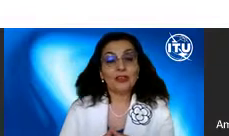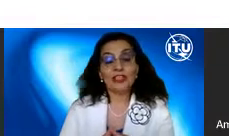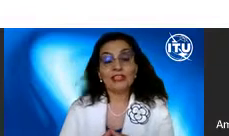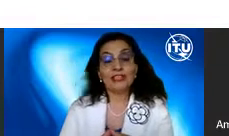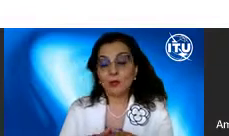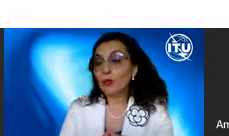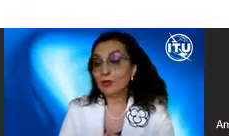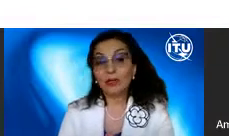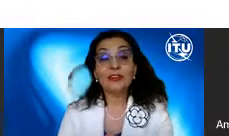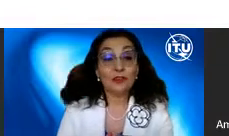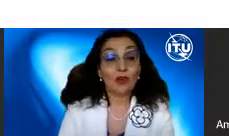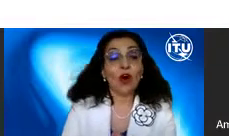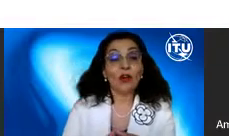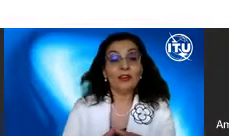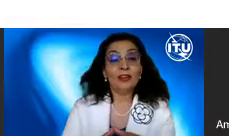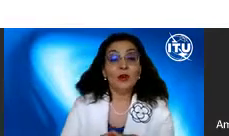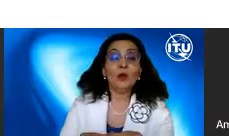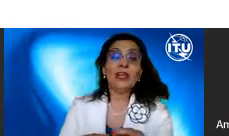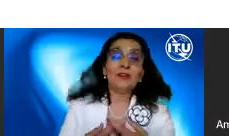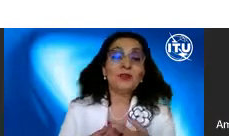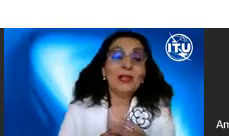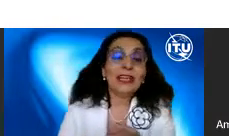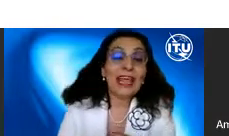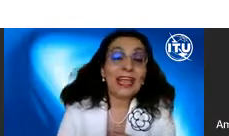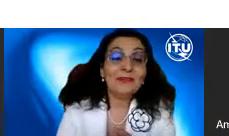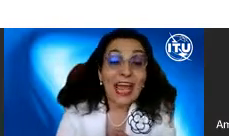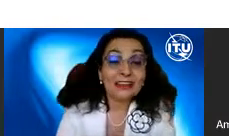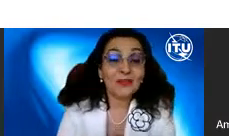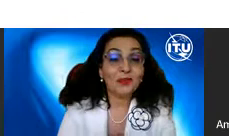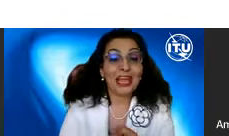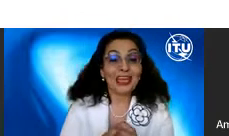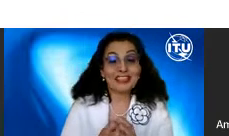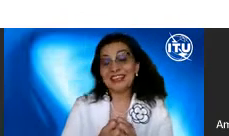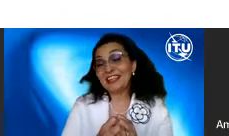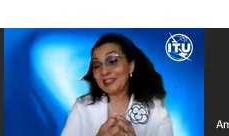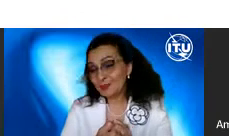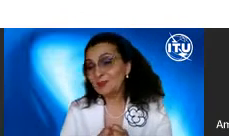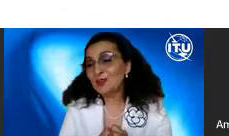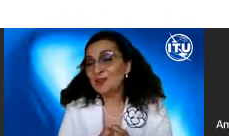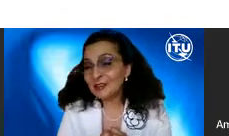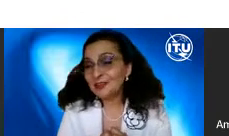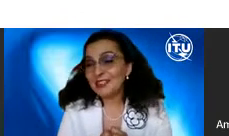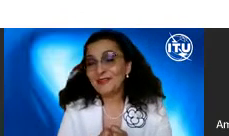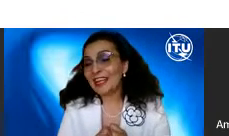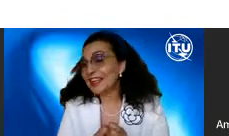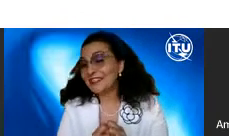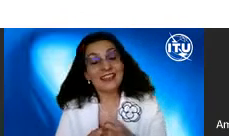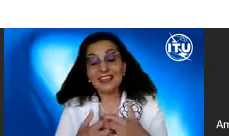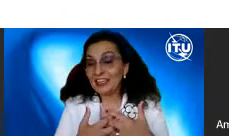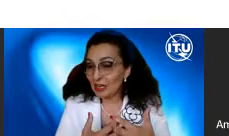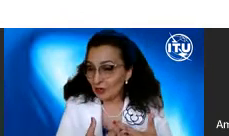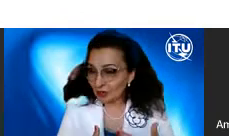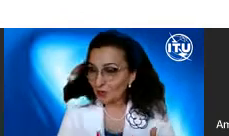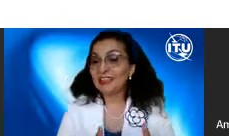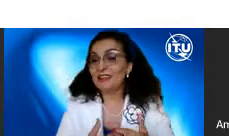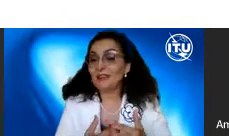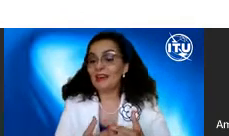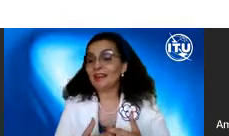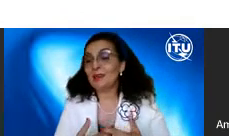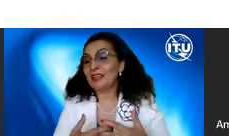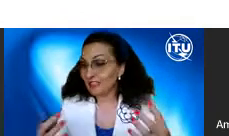digital inclusion is a win-win for all. We have to become advocates and to promote inclusiveness in